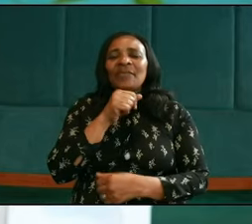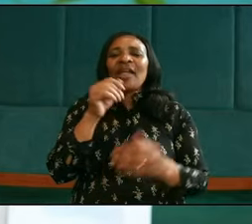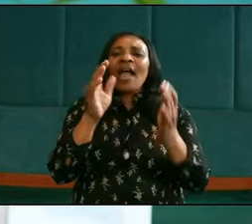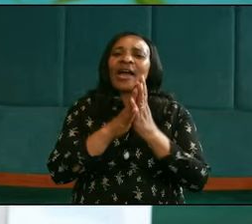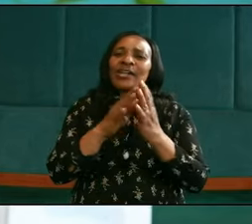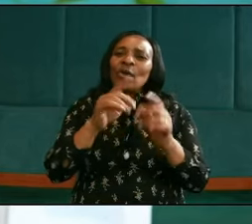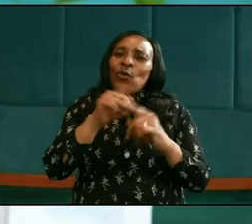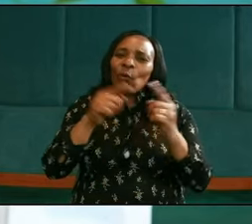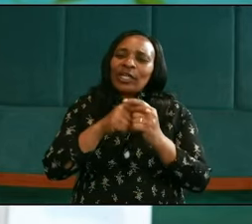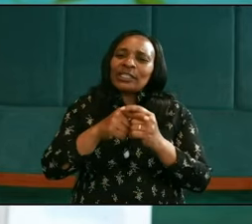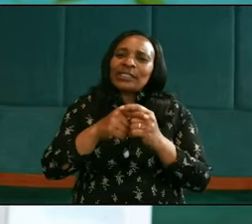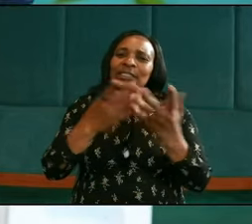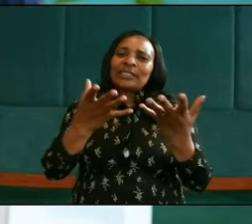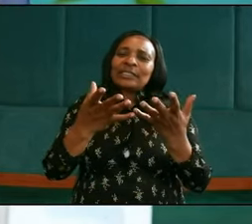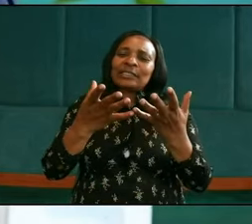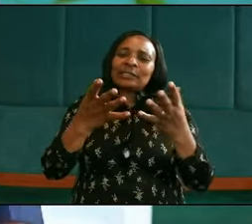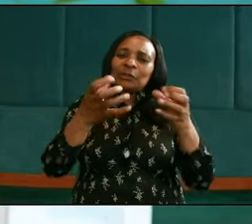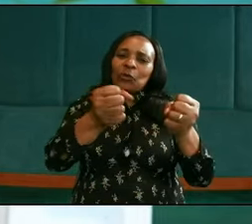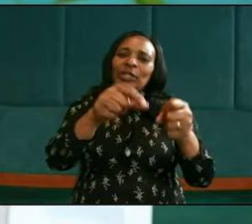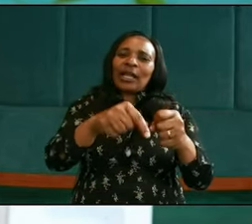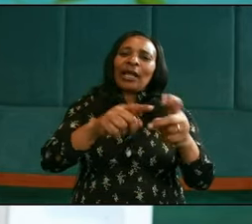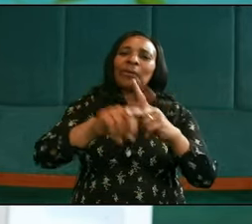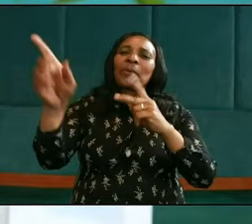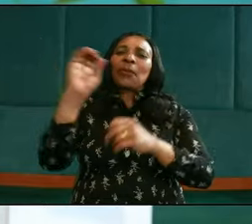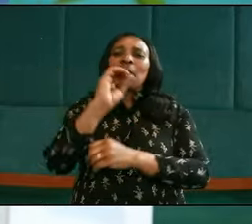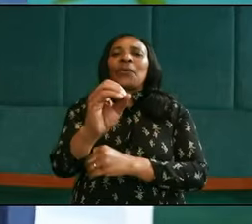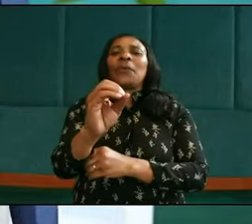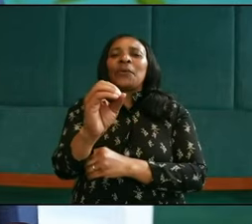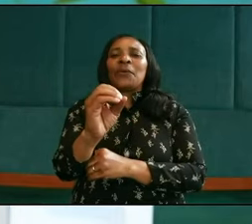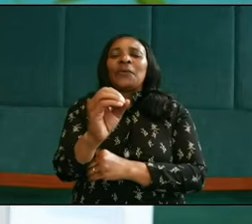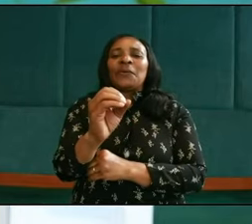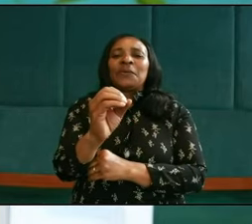And when it is trapped, no escape.